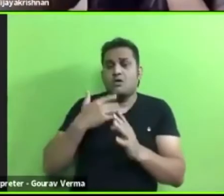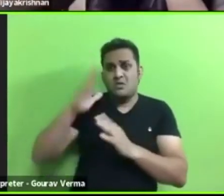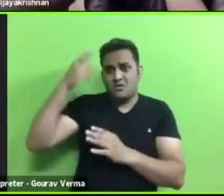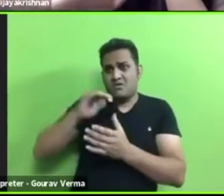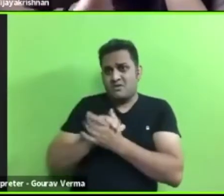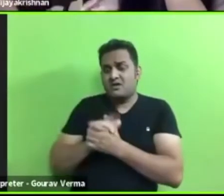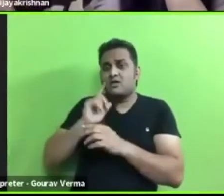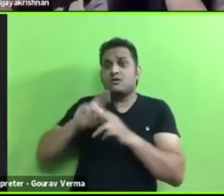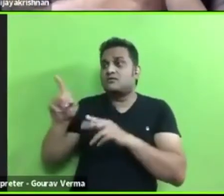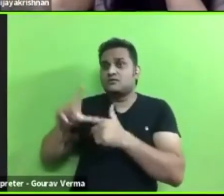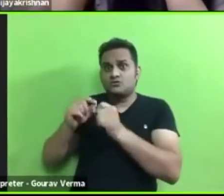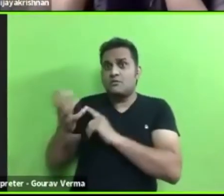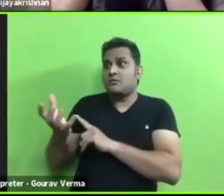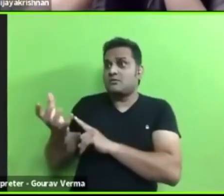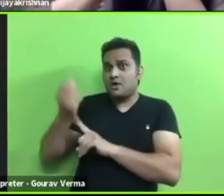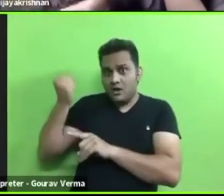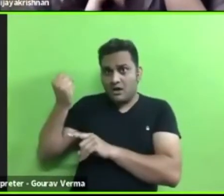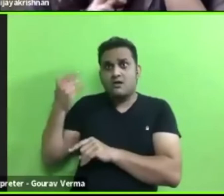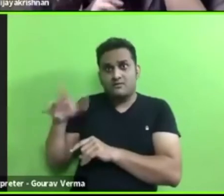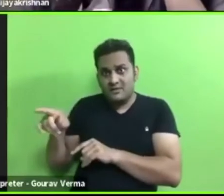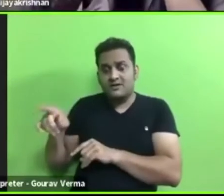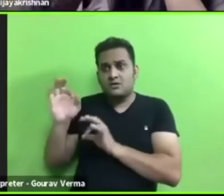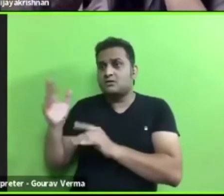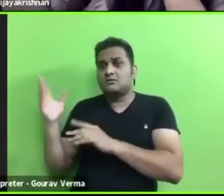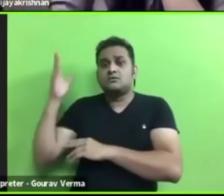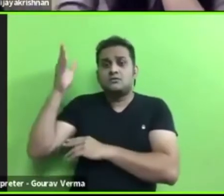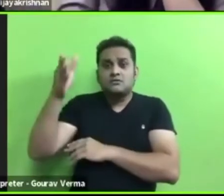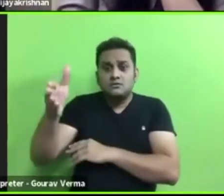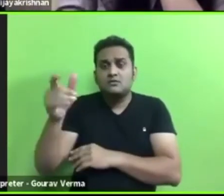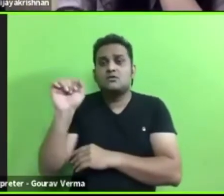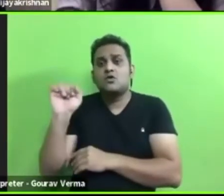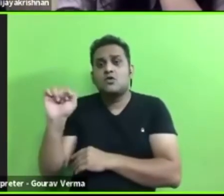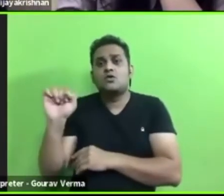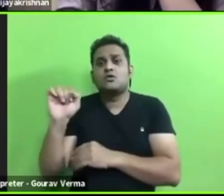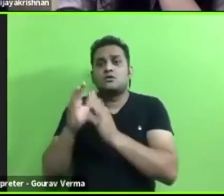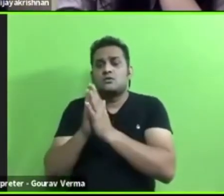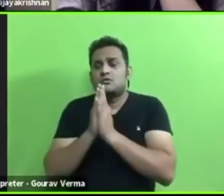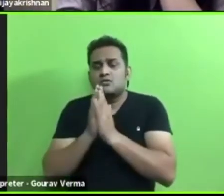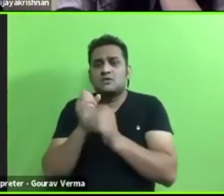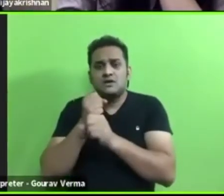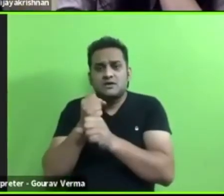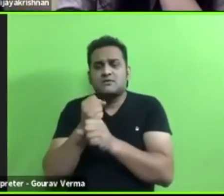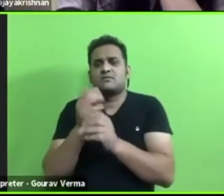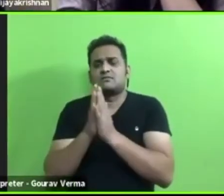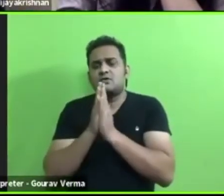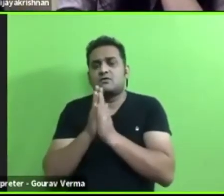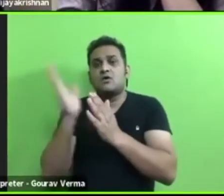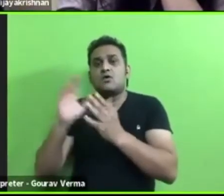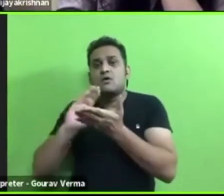a good job, the first thing they would do is go and offer their gifts or pray to the temple in their